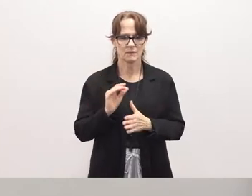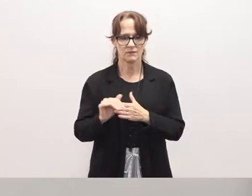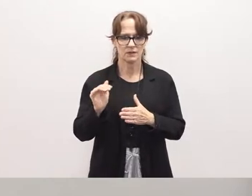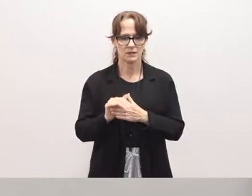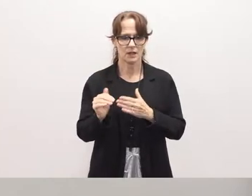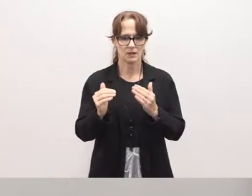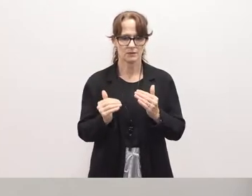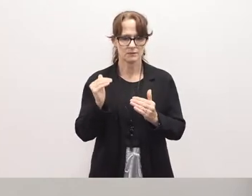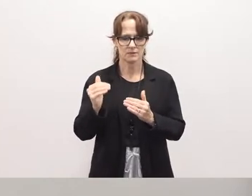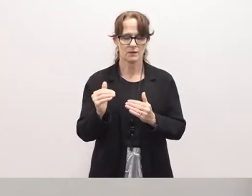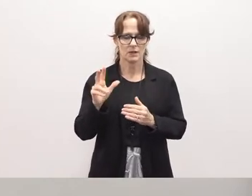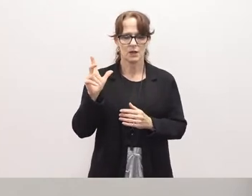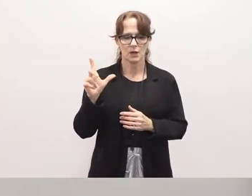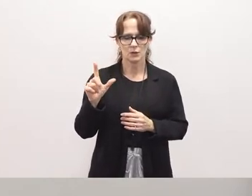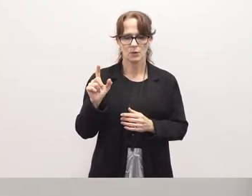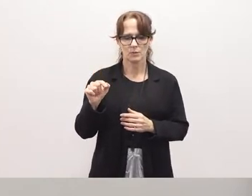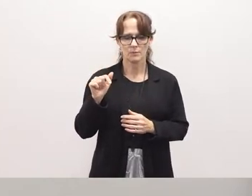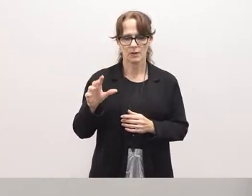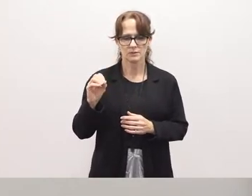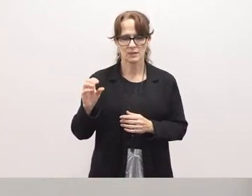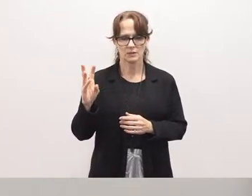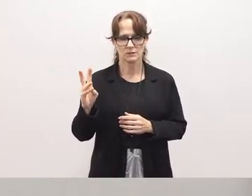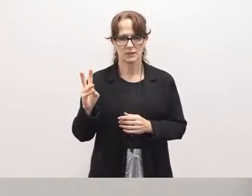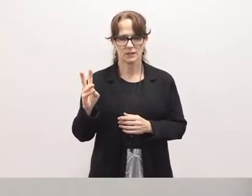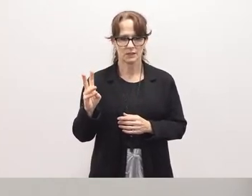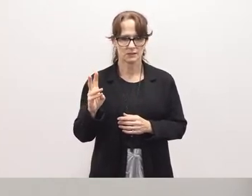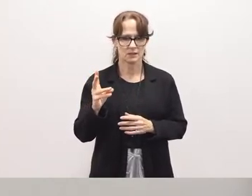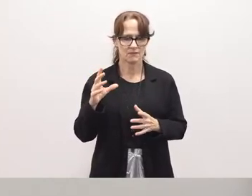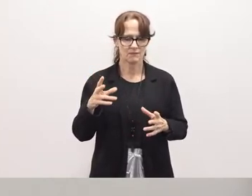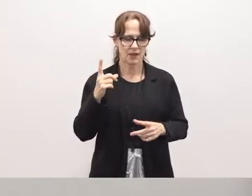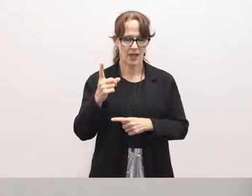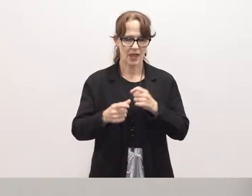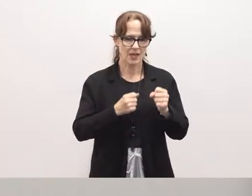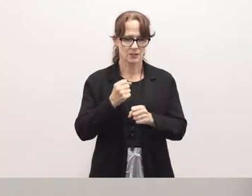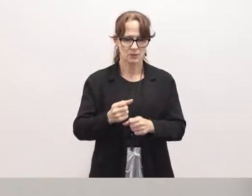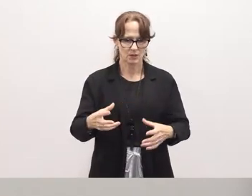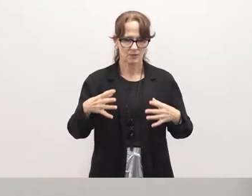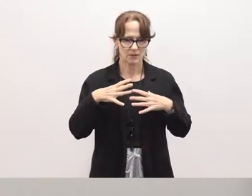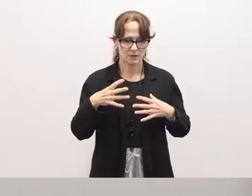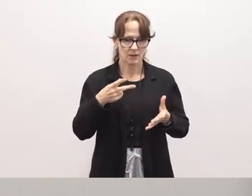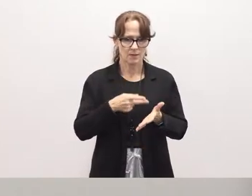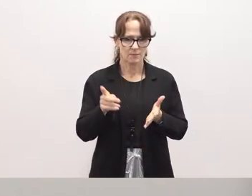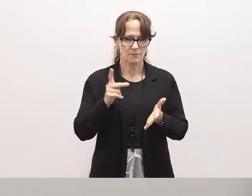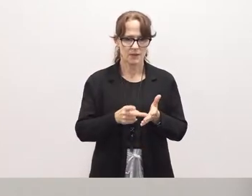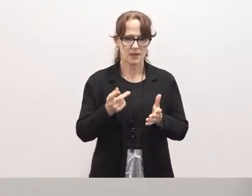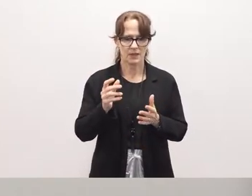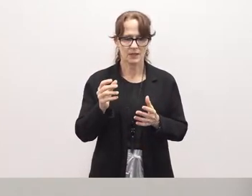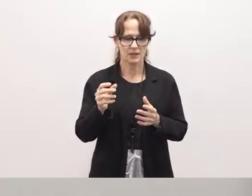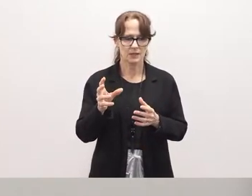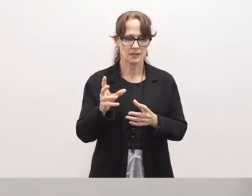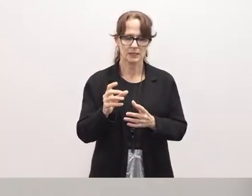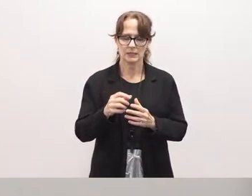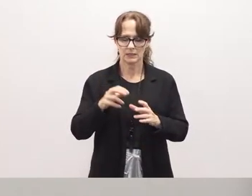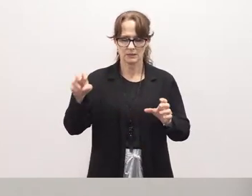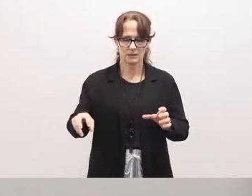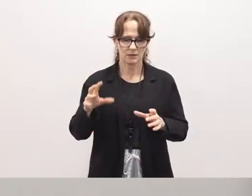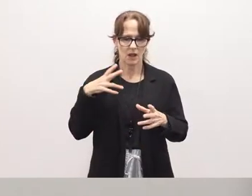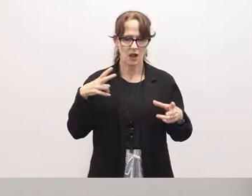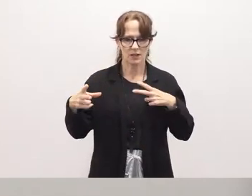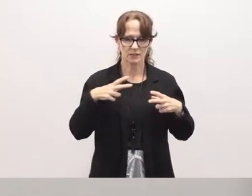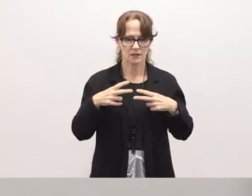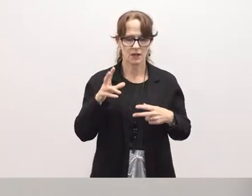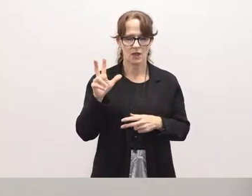$3,250. 21.06 working days of annual vacation with pay exclusive of holidays,